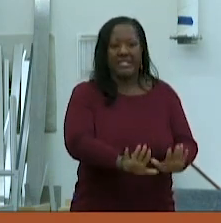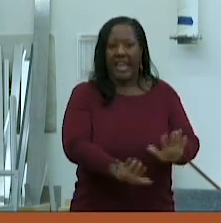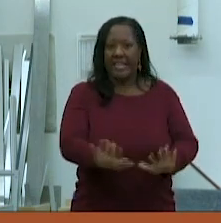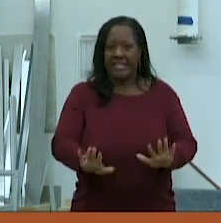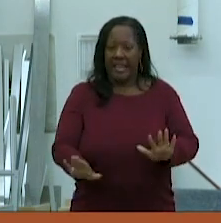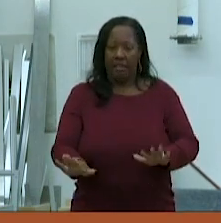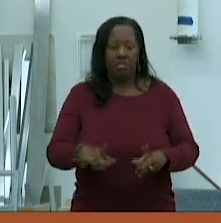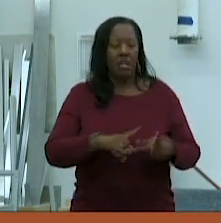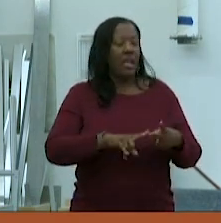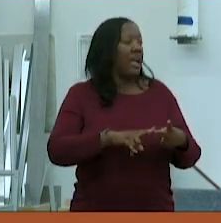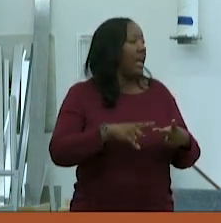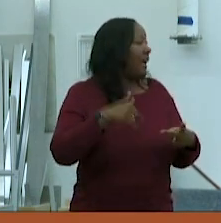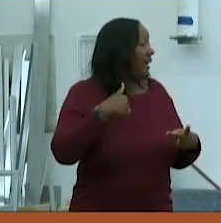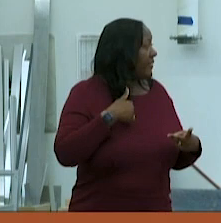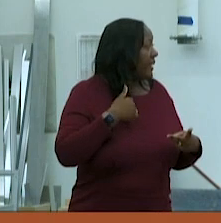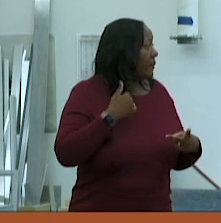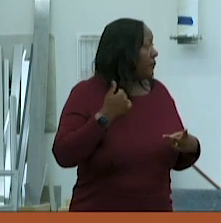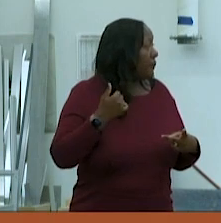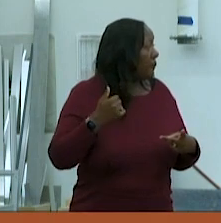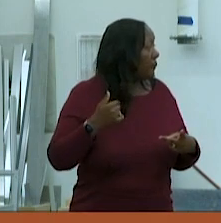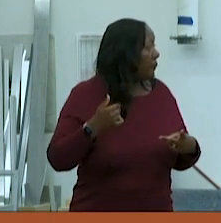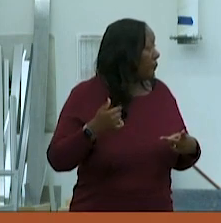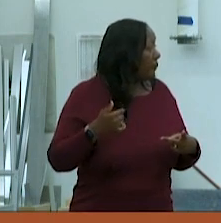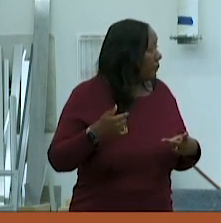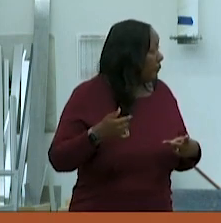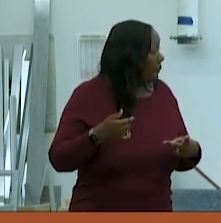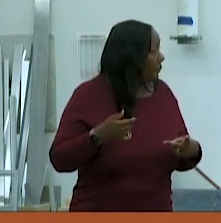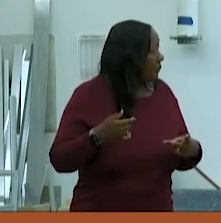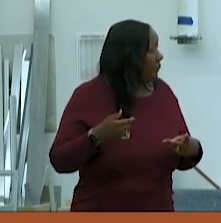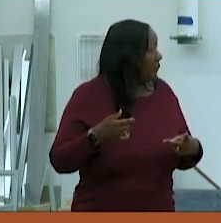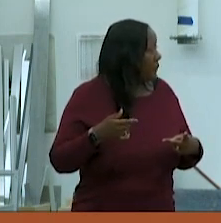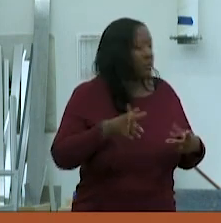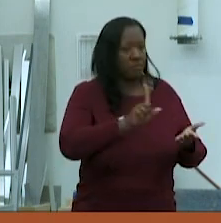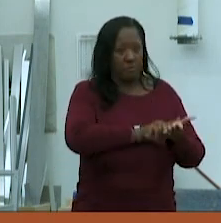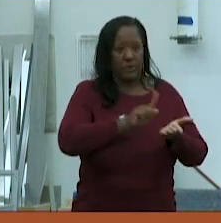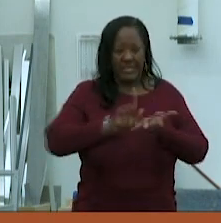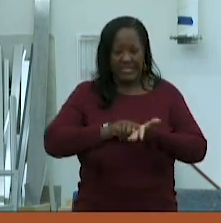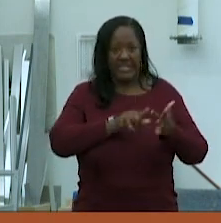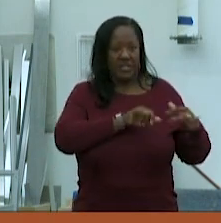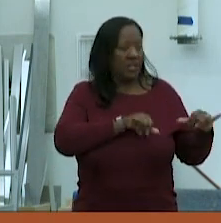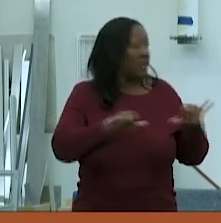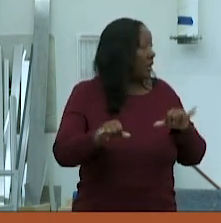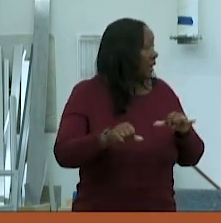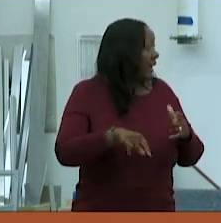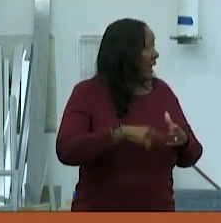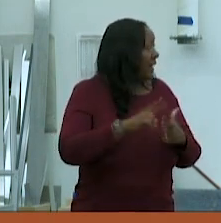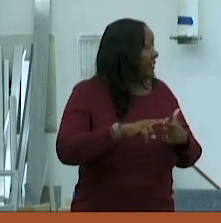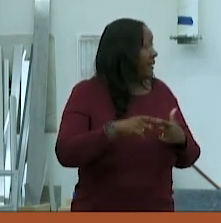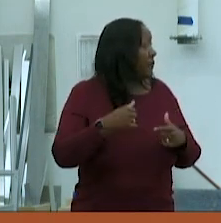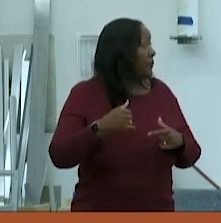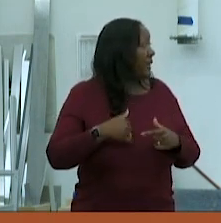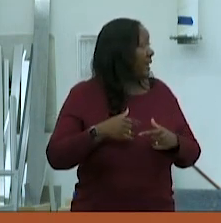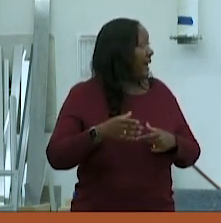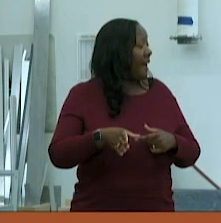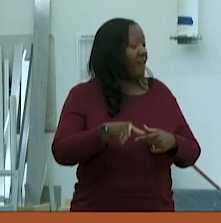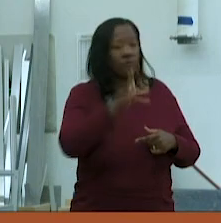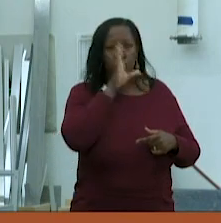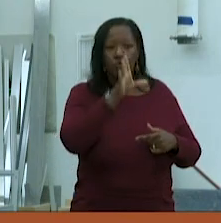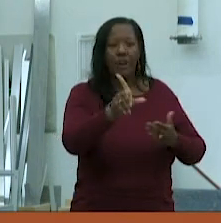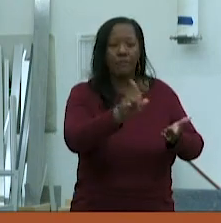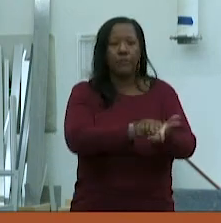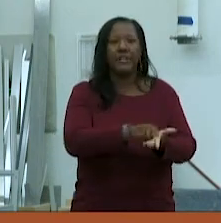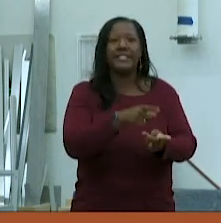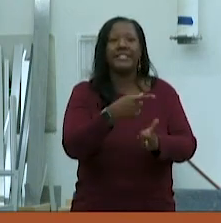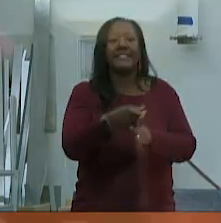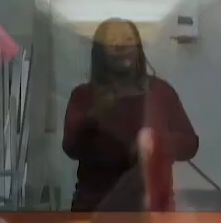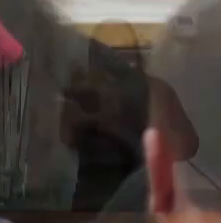train. And then we've also got a saddle that's printed the same way. And then on the other rails, we had direct printed elements that came from Scott's